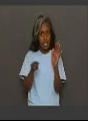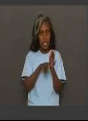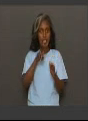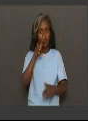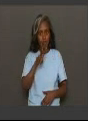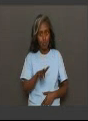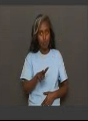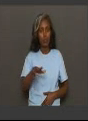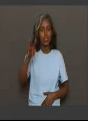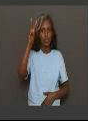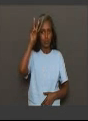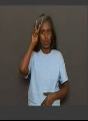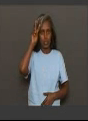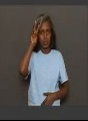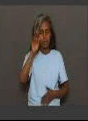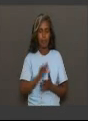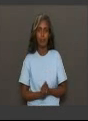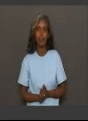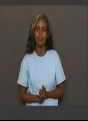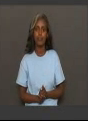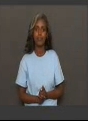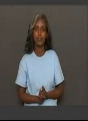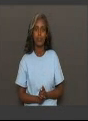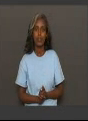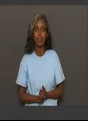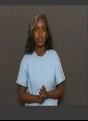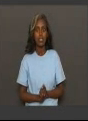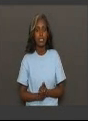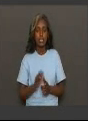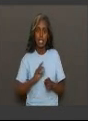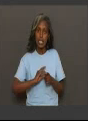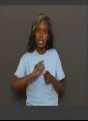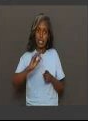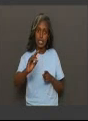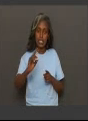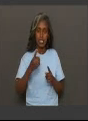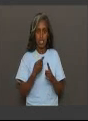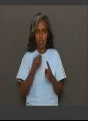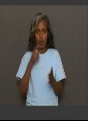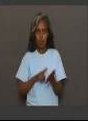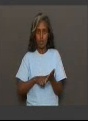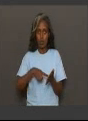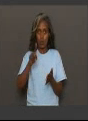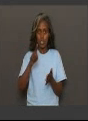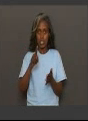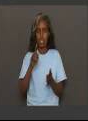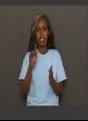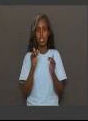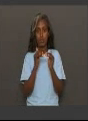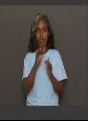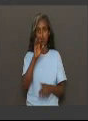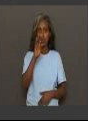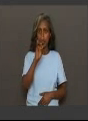negative 2 squared. The distance from the origin is